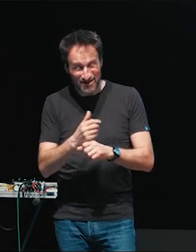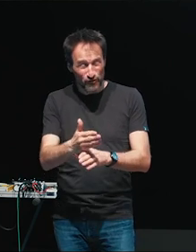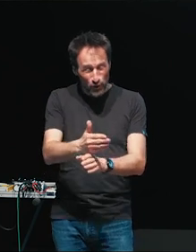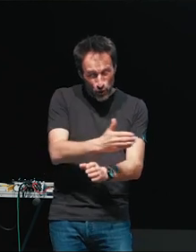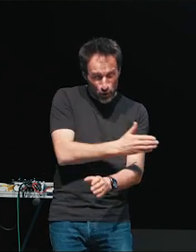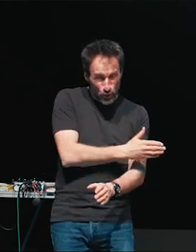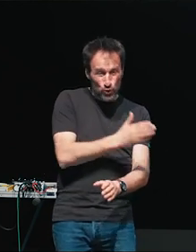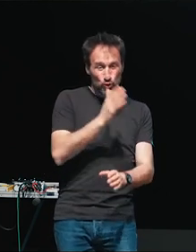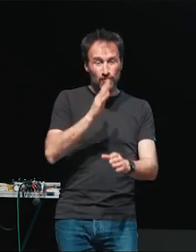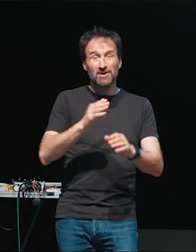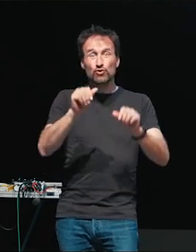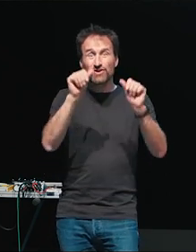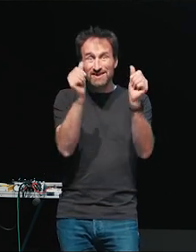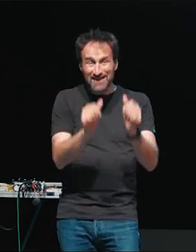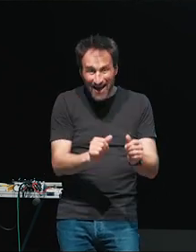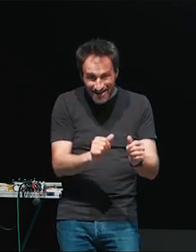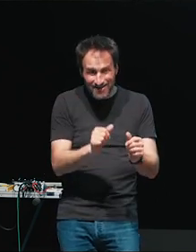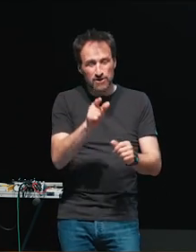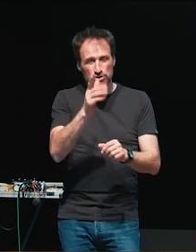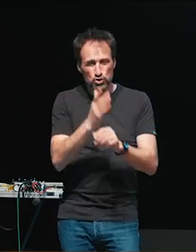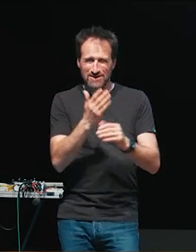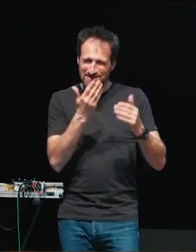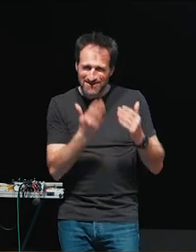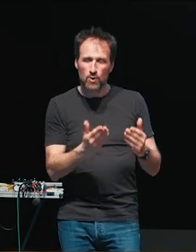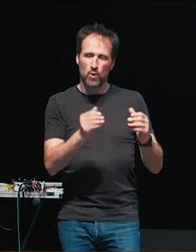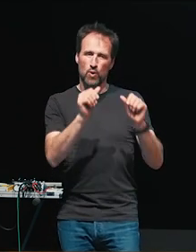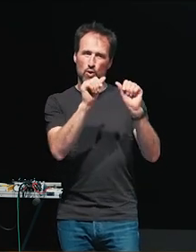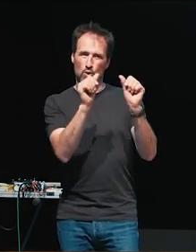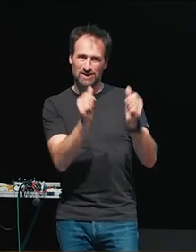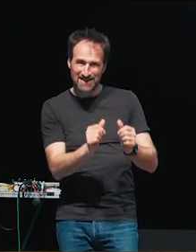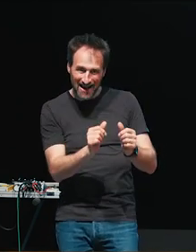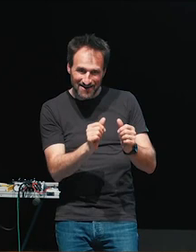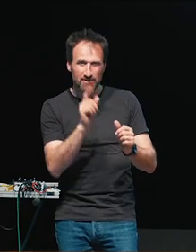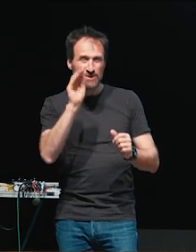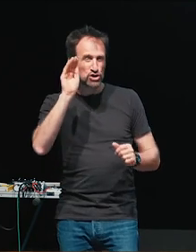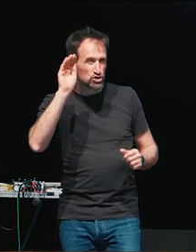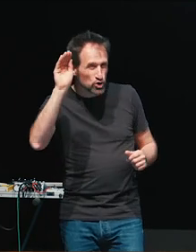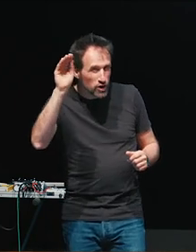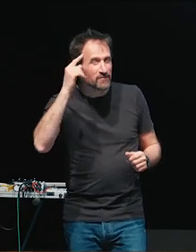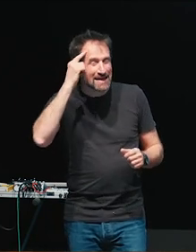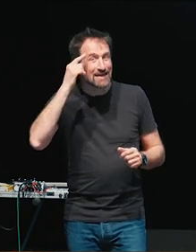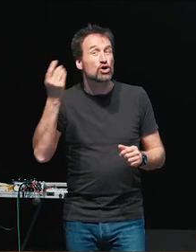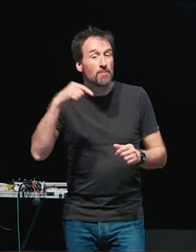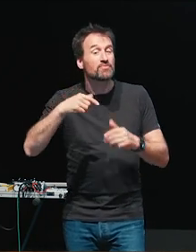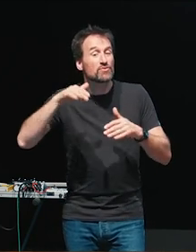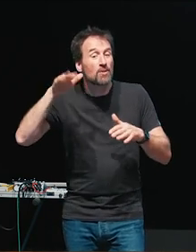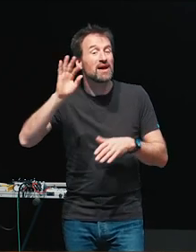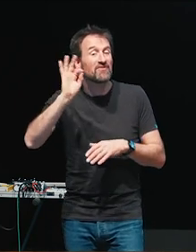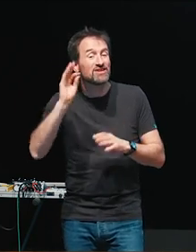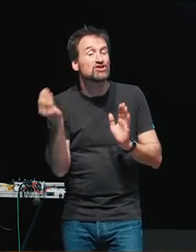design, you design it in a way that in the future, you think you'll add more features. Even if you're 100% sure,